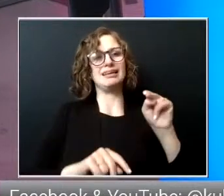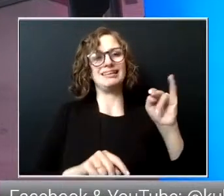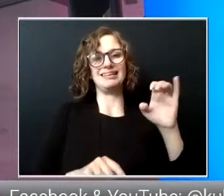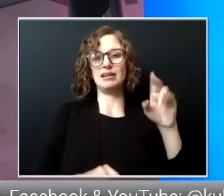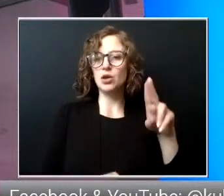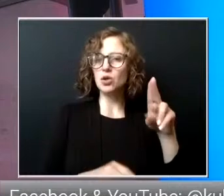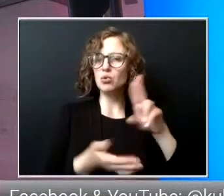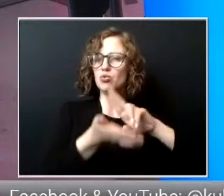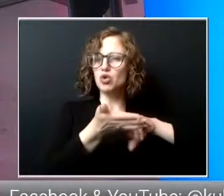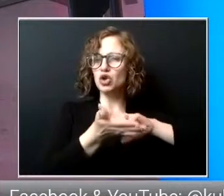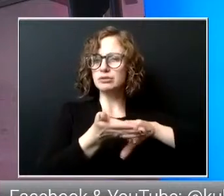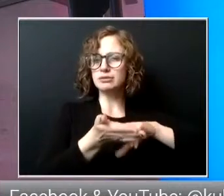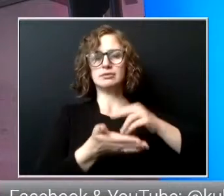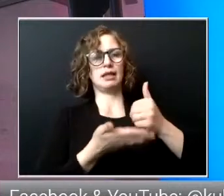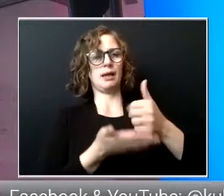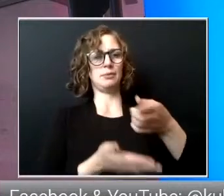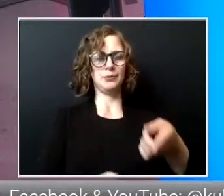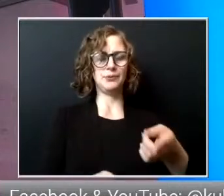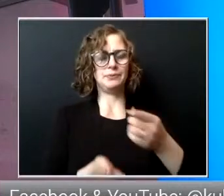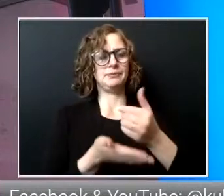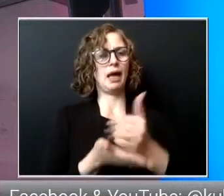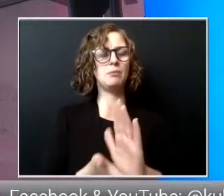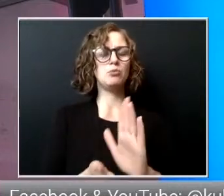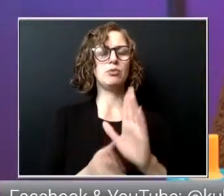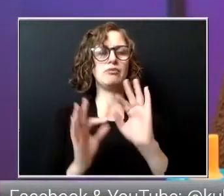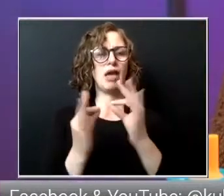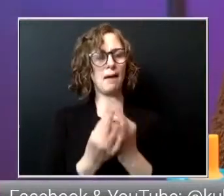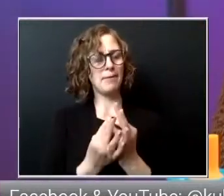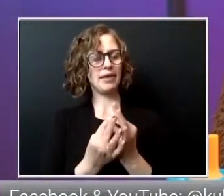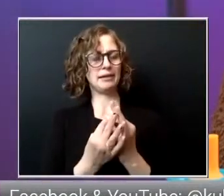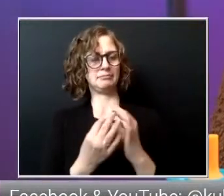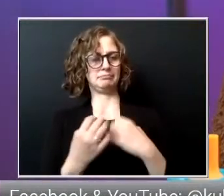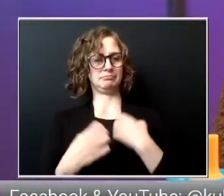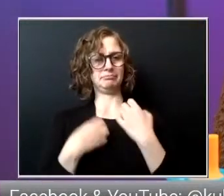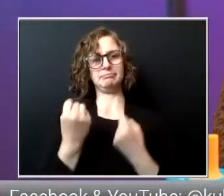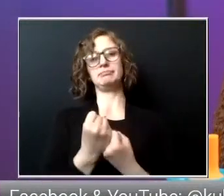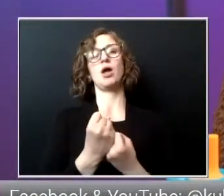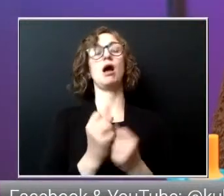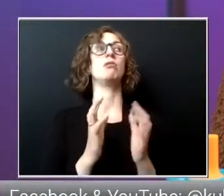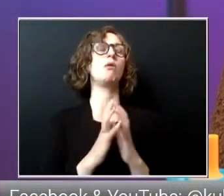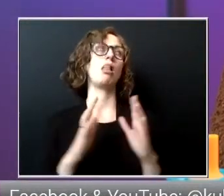and your family emotionally? Oh, a lot. Yeah, with